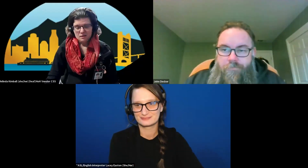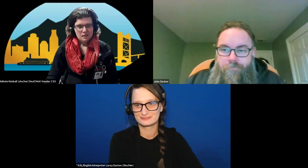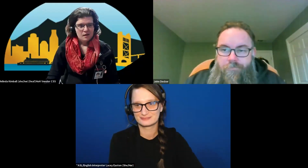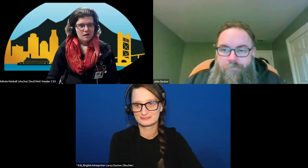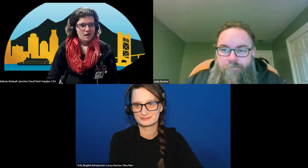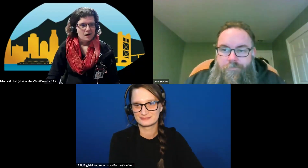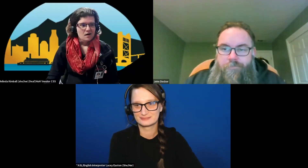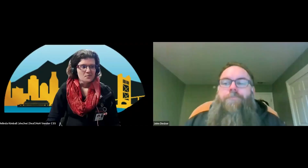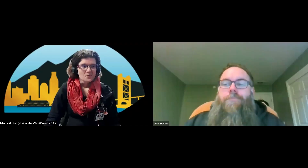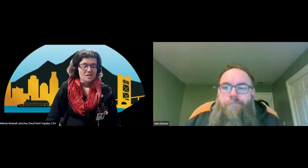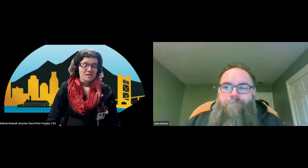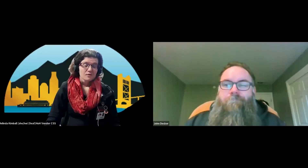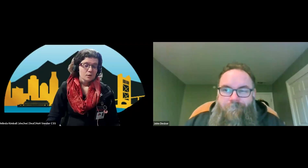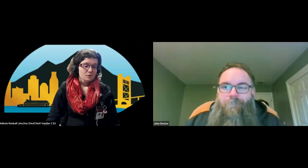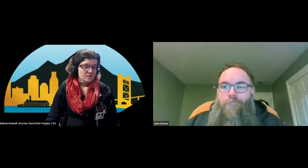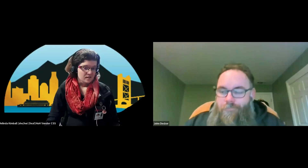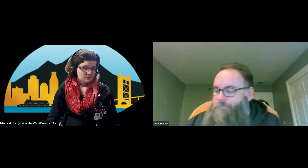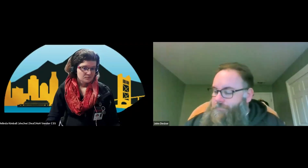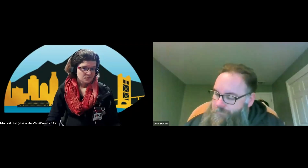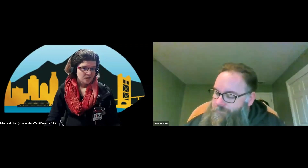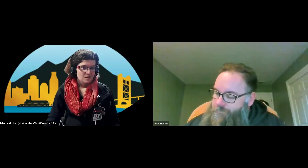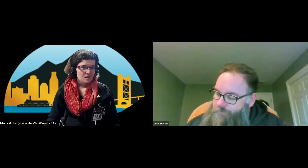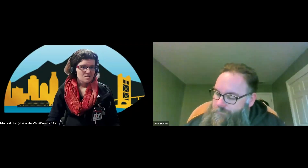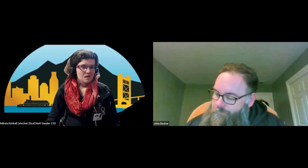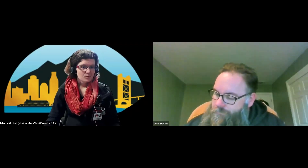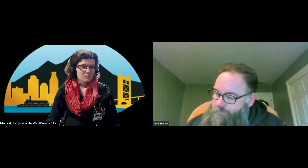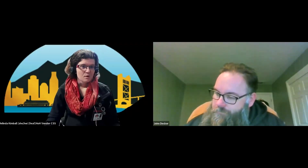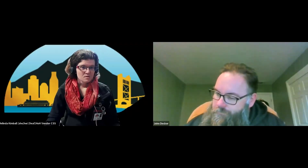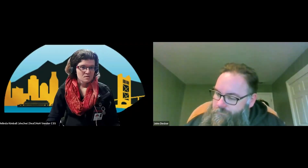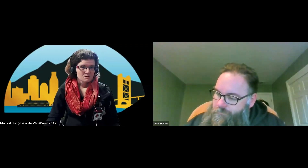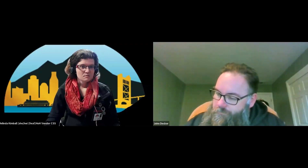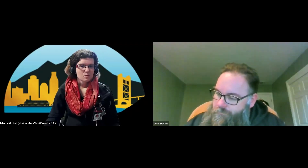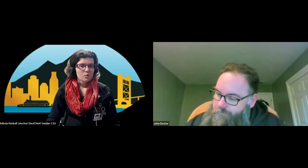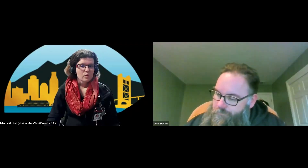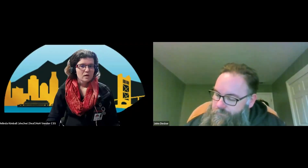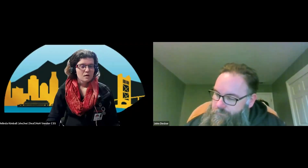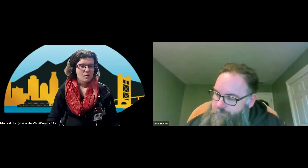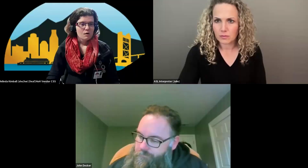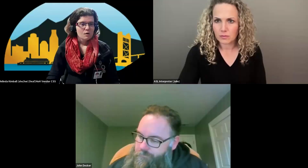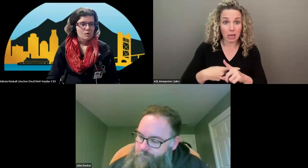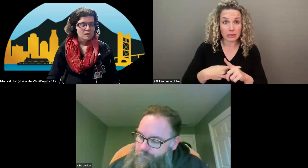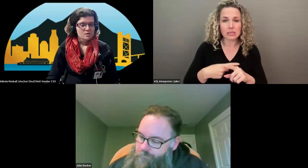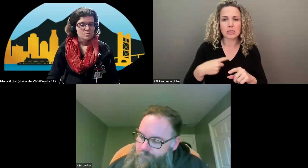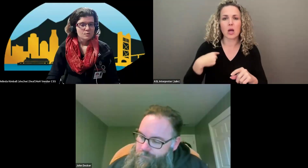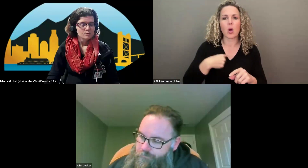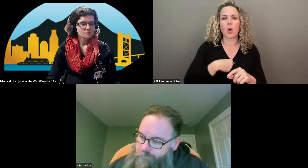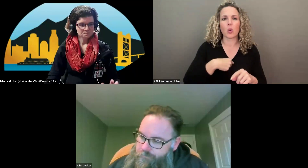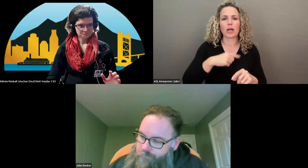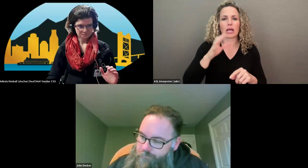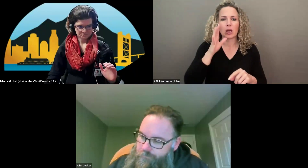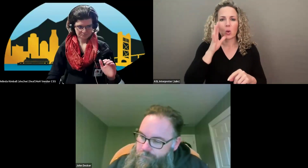take it. And to give a little bit of insight, in the next couple of months, we are going